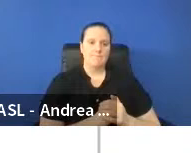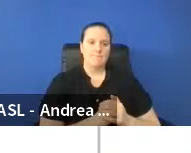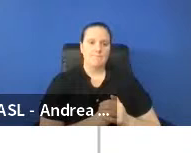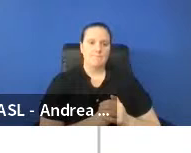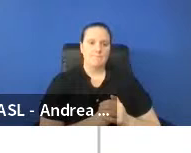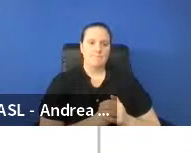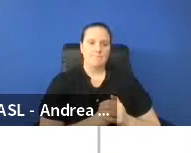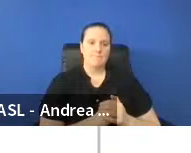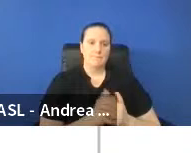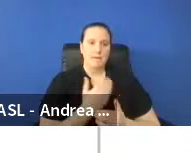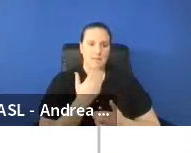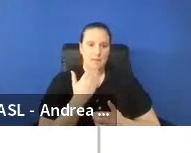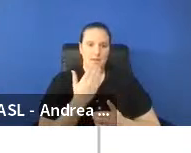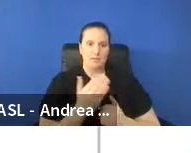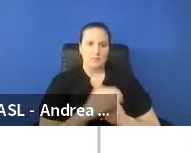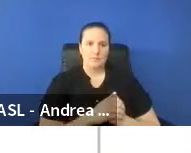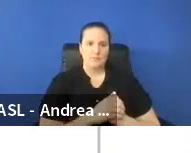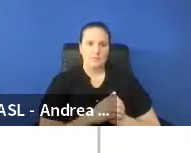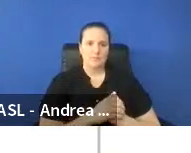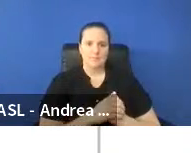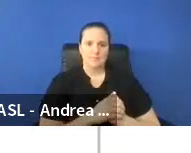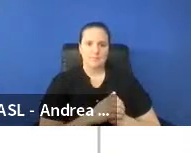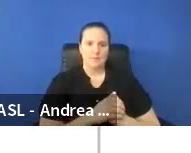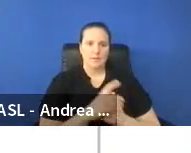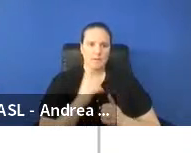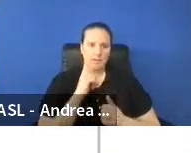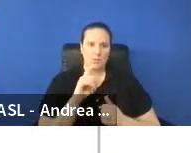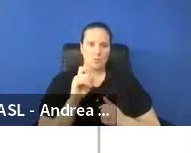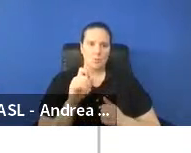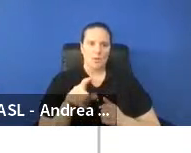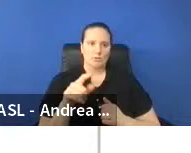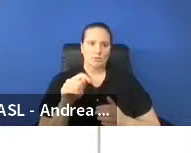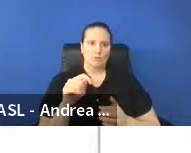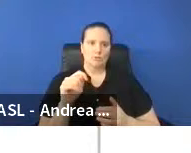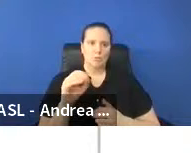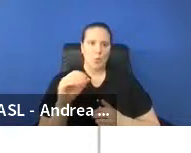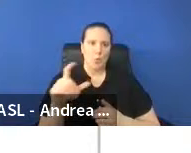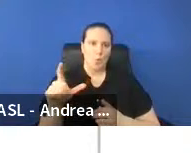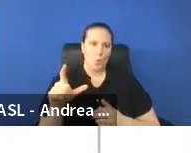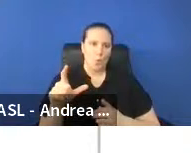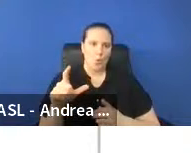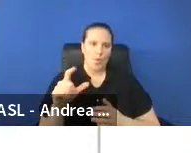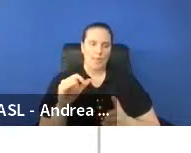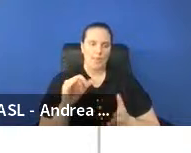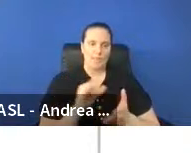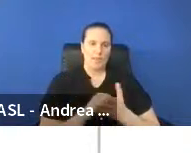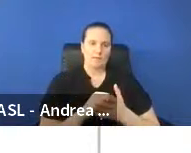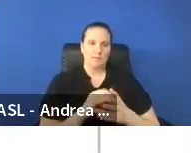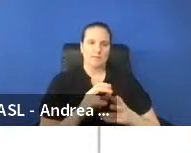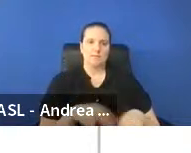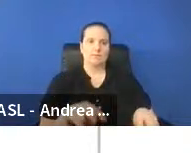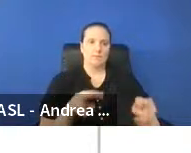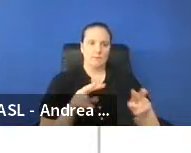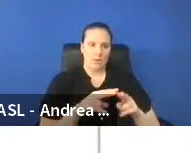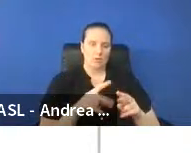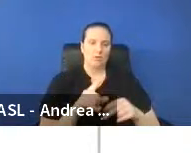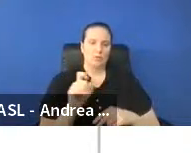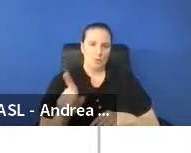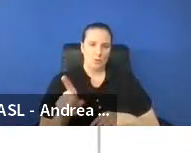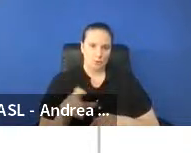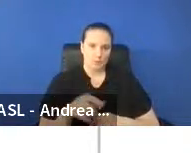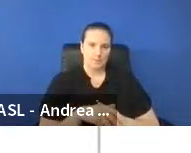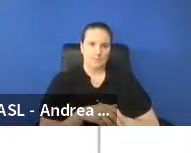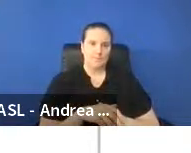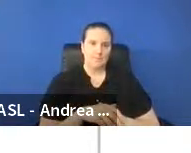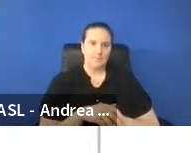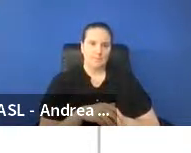Thank you. I think the question of towing is a vital question, especially if